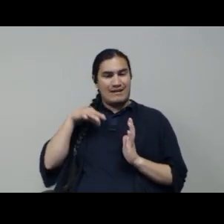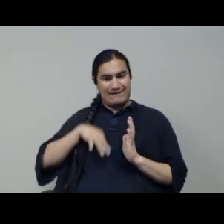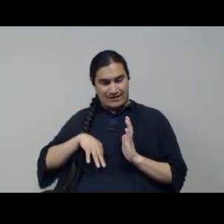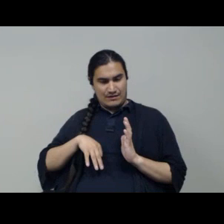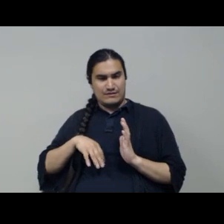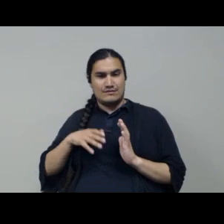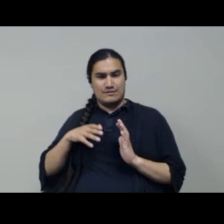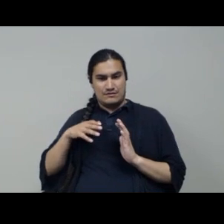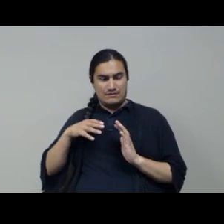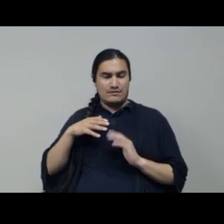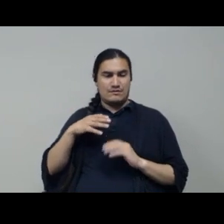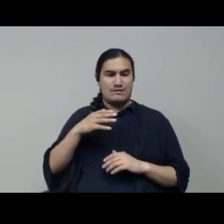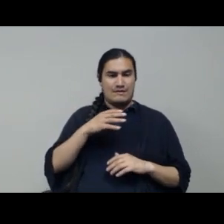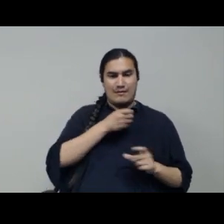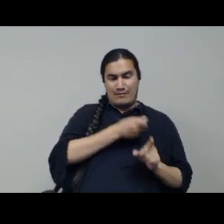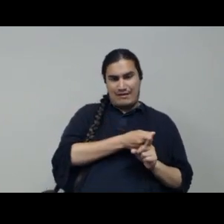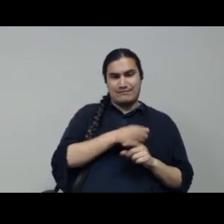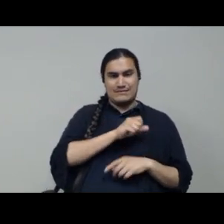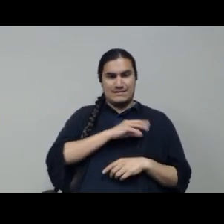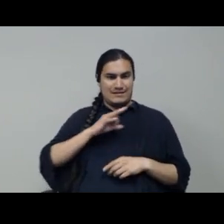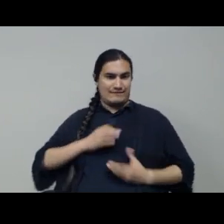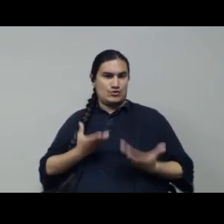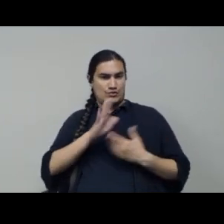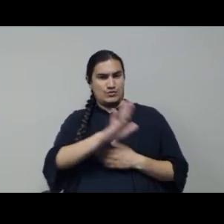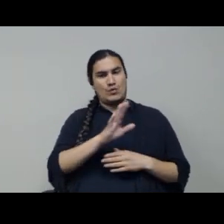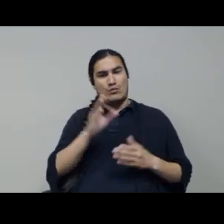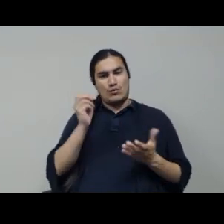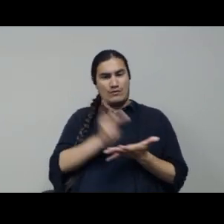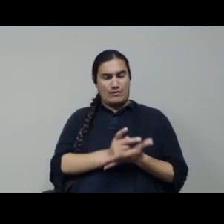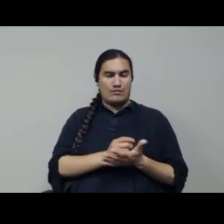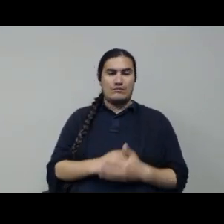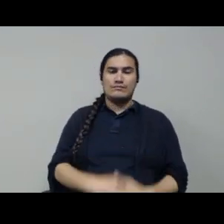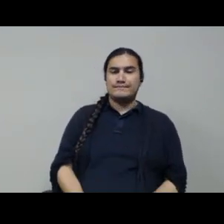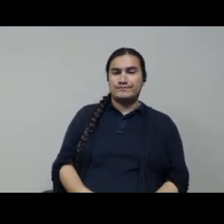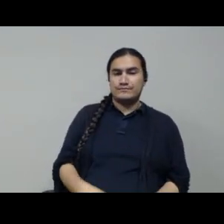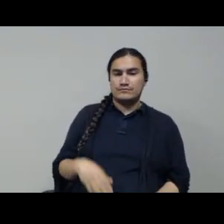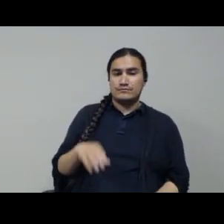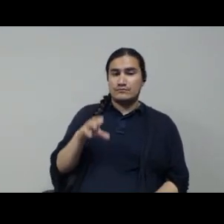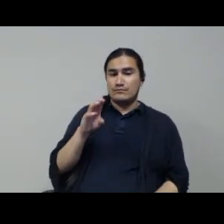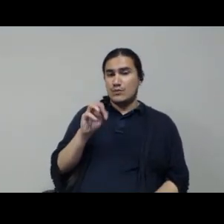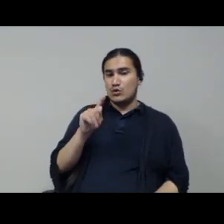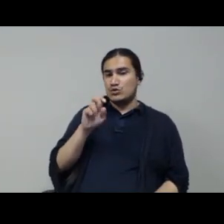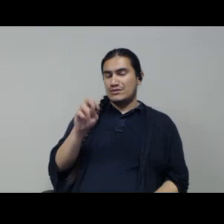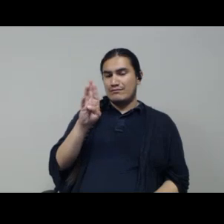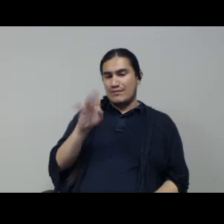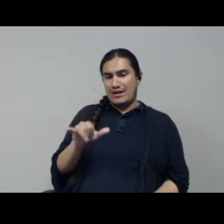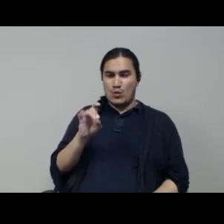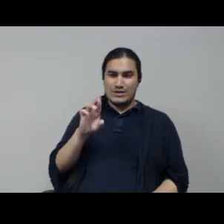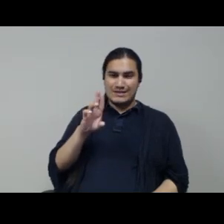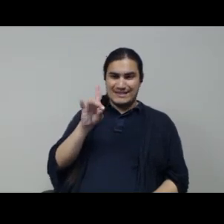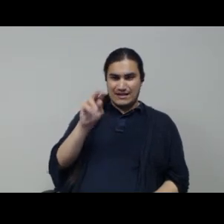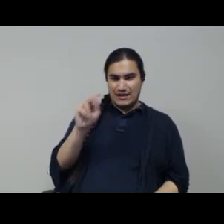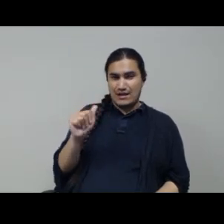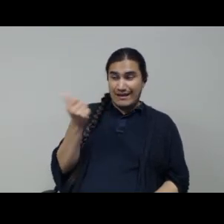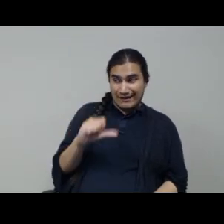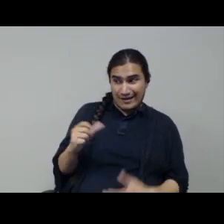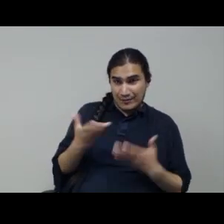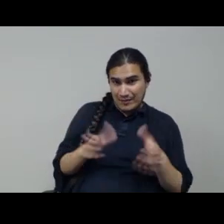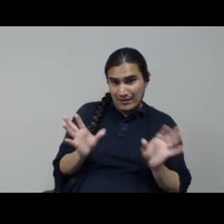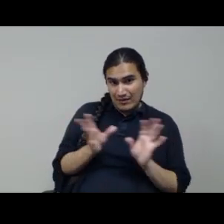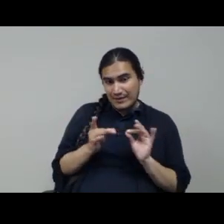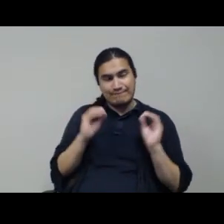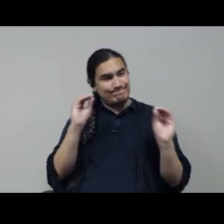impacts. Staff recommends your approval. Motion by Guardino. Any public comment? I see no public comment at this time.